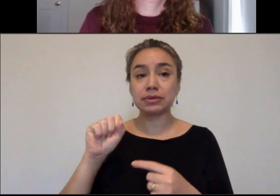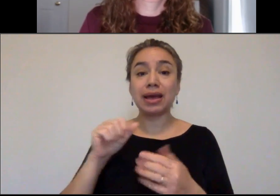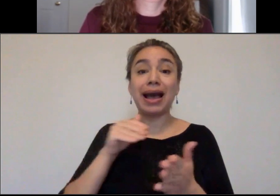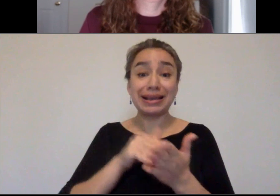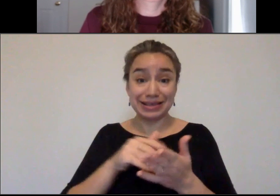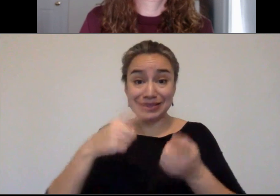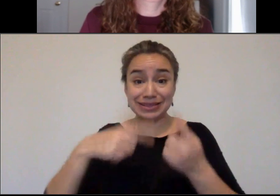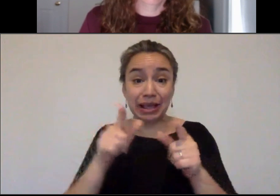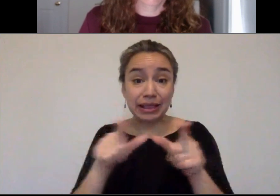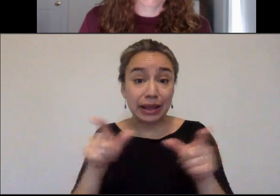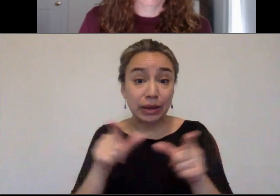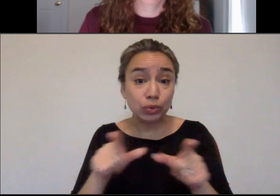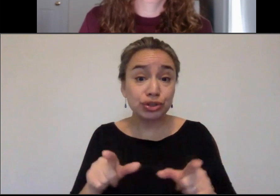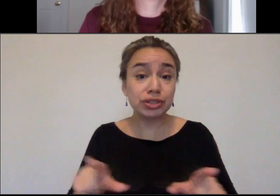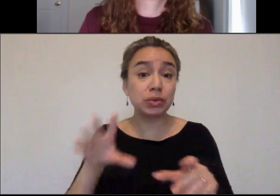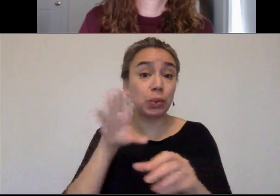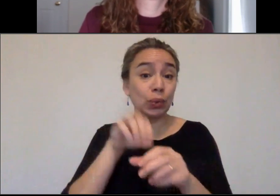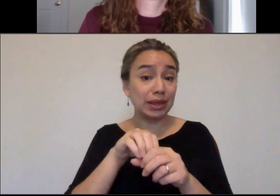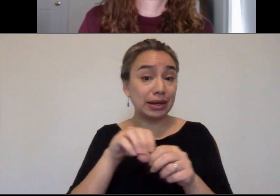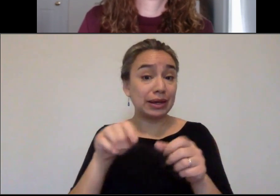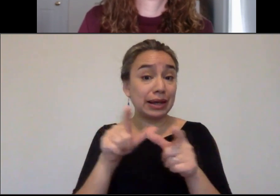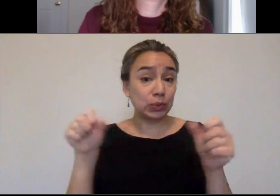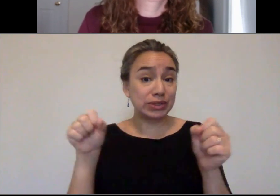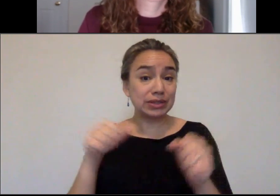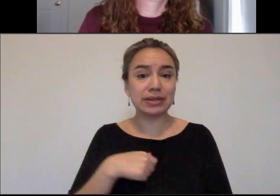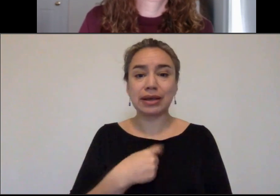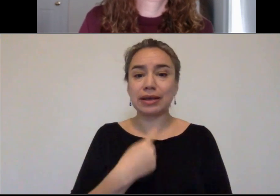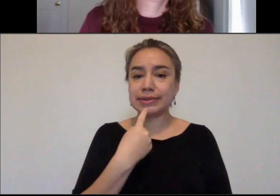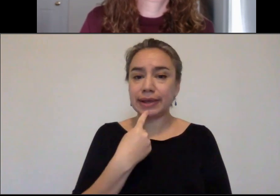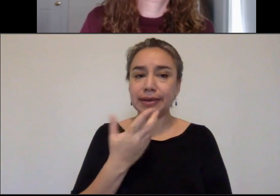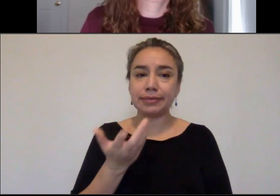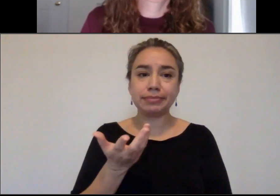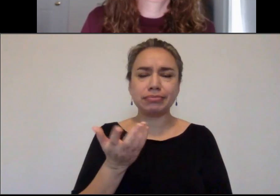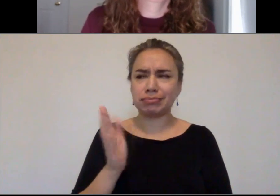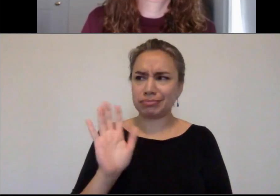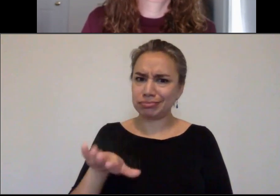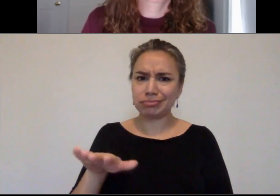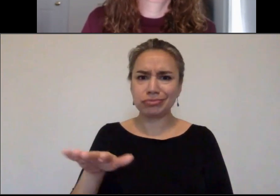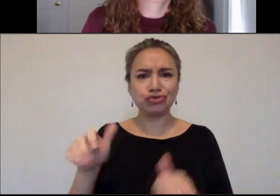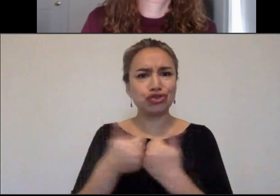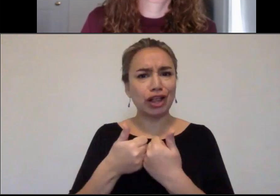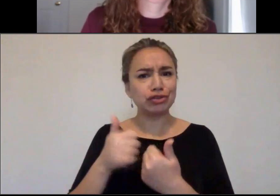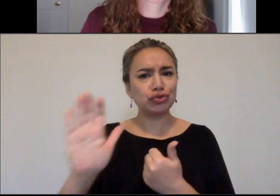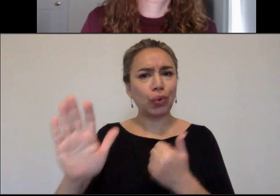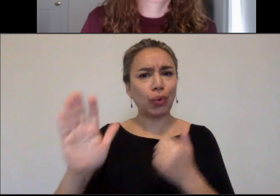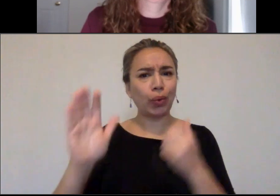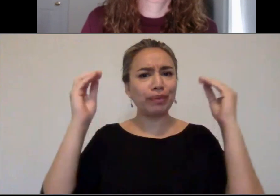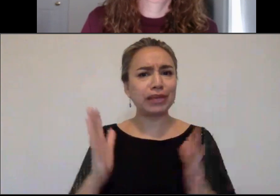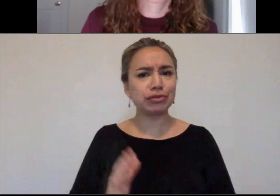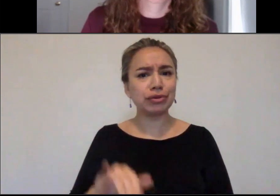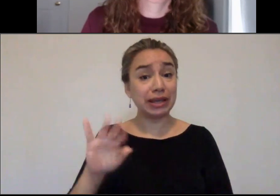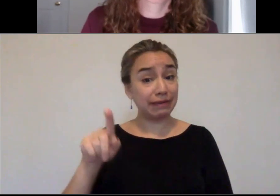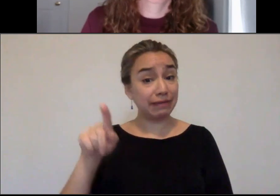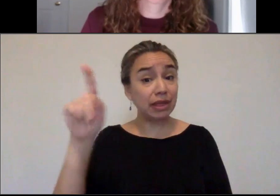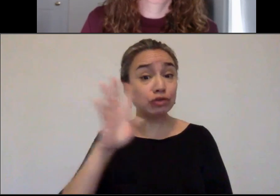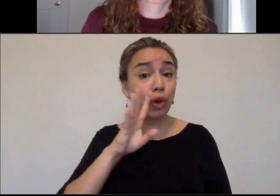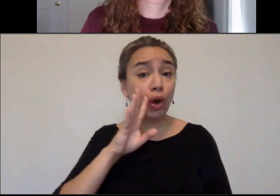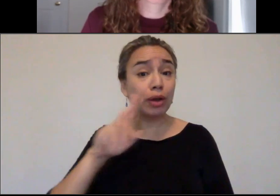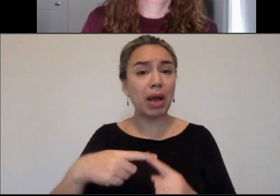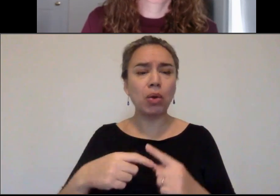languages in linguistics is I say, challenge your professors. If they're talking about this is